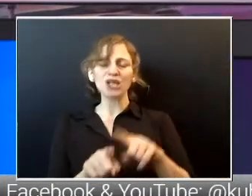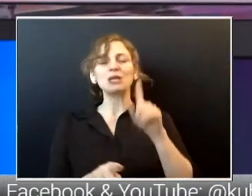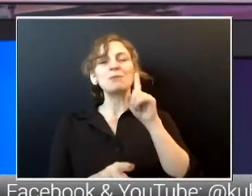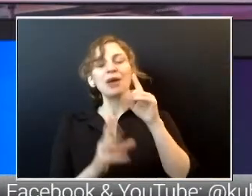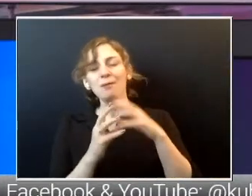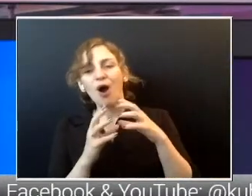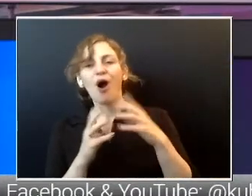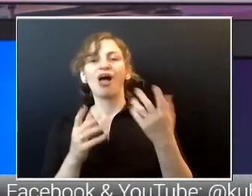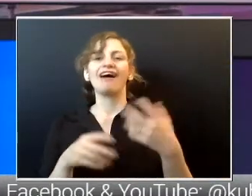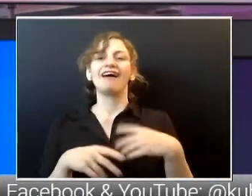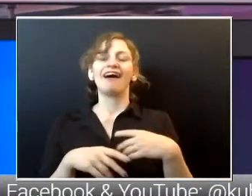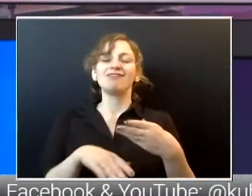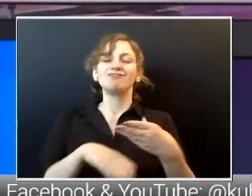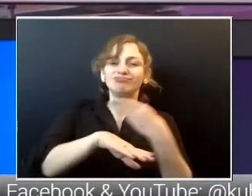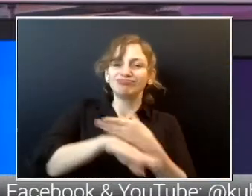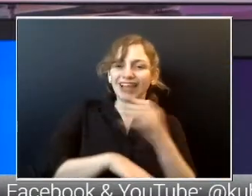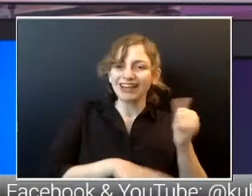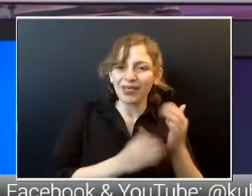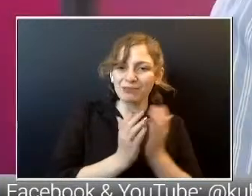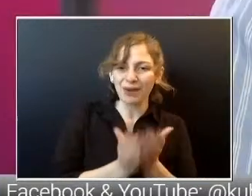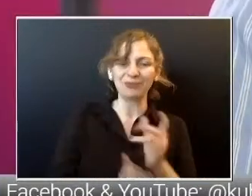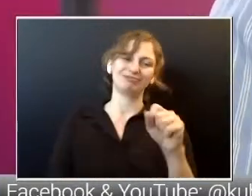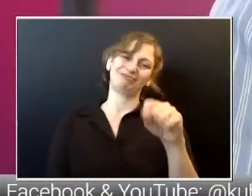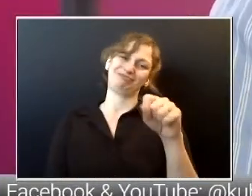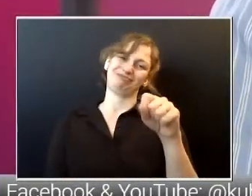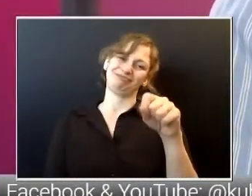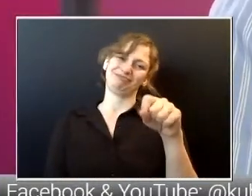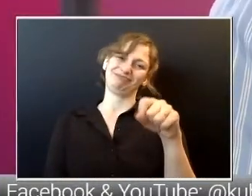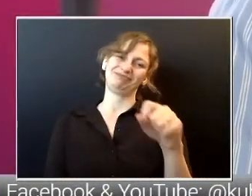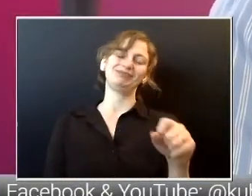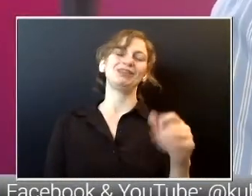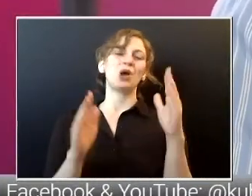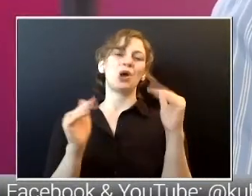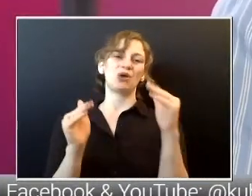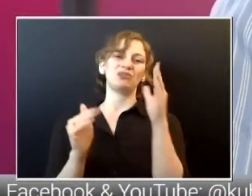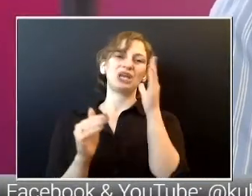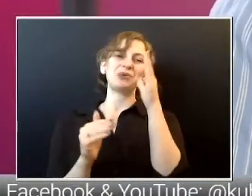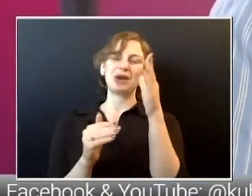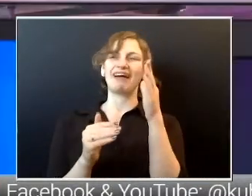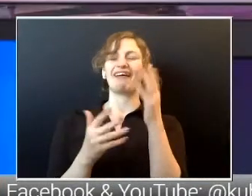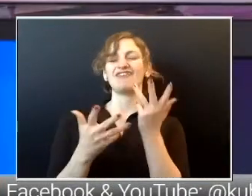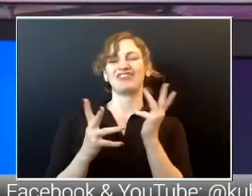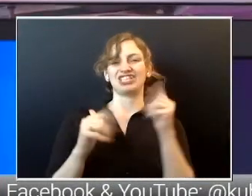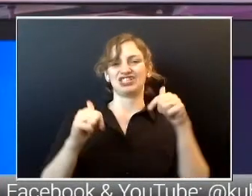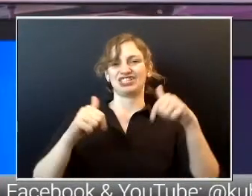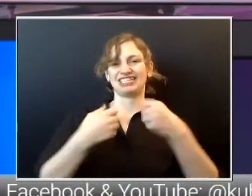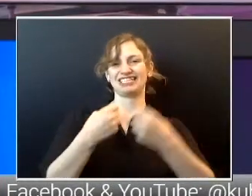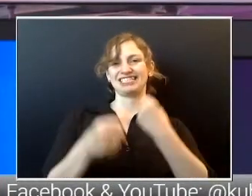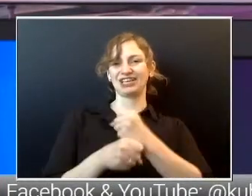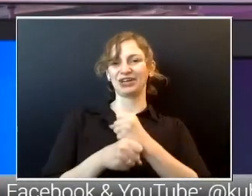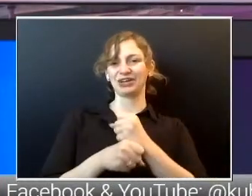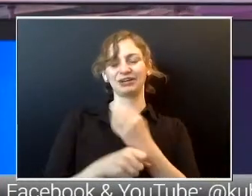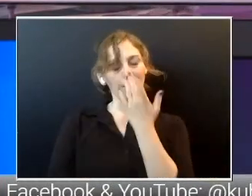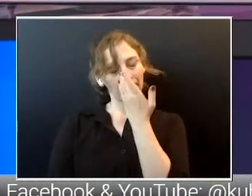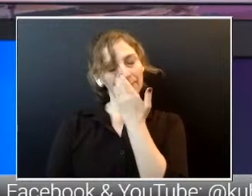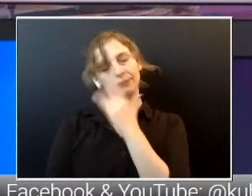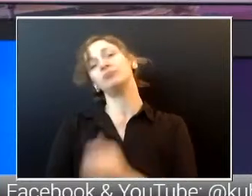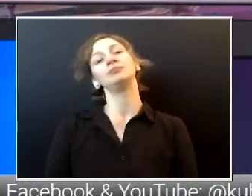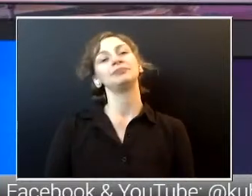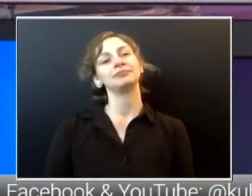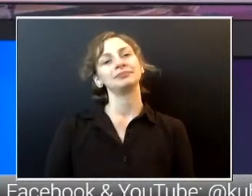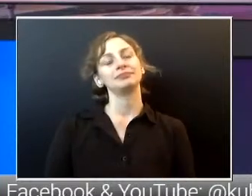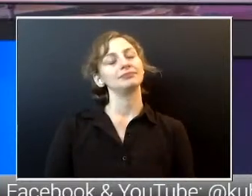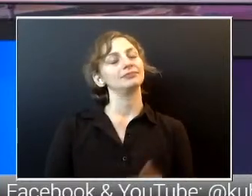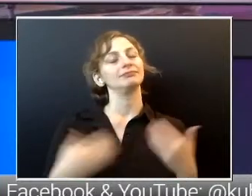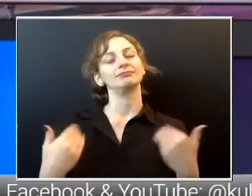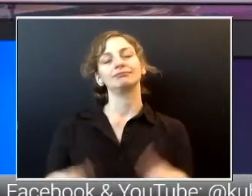And then when's the one you're working on? We'll hopefully splash this year yet. I love that. Cynthia, as we wrap